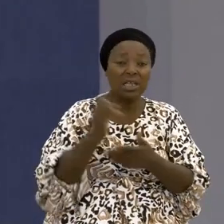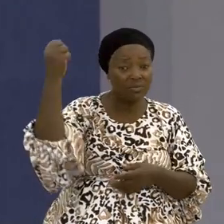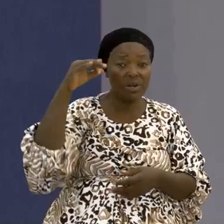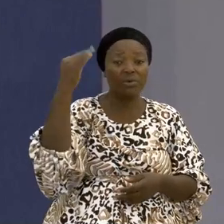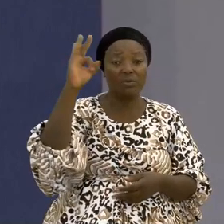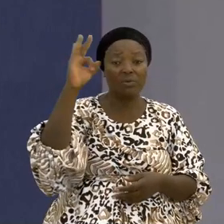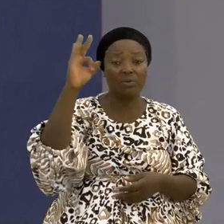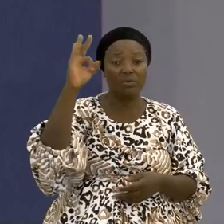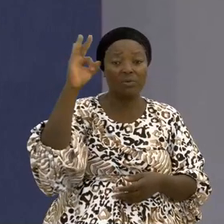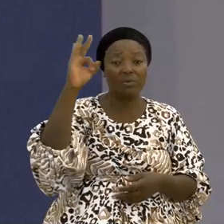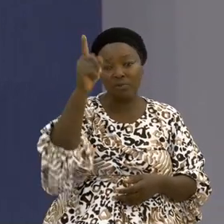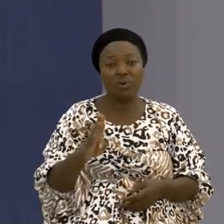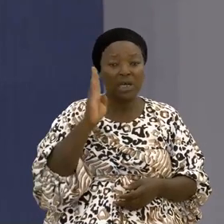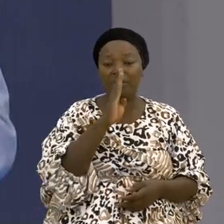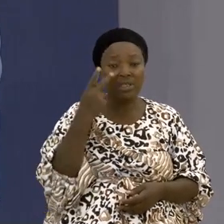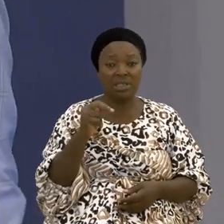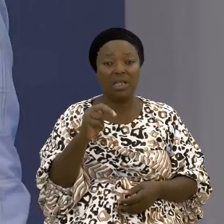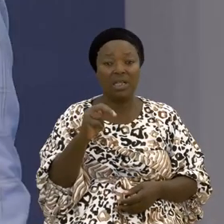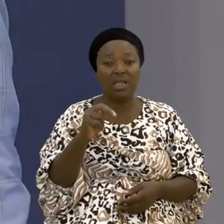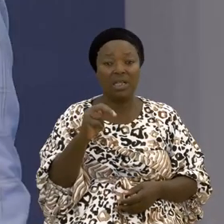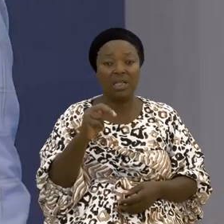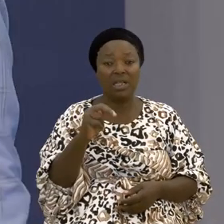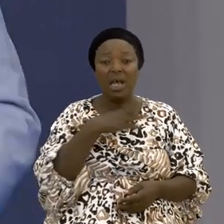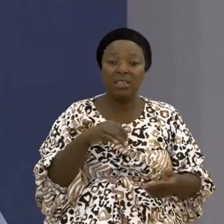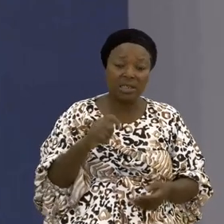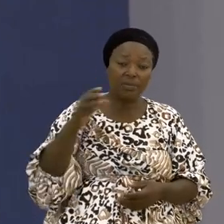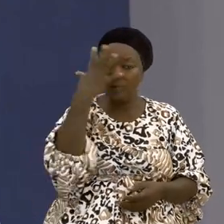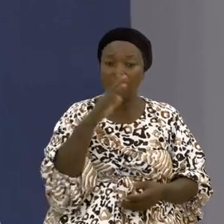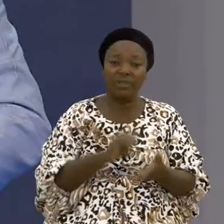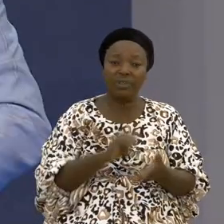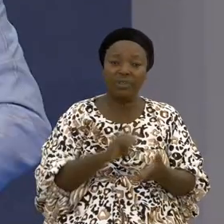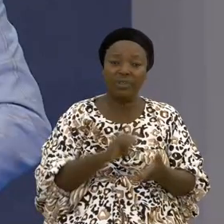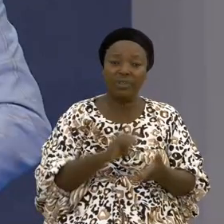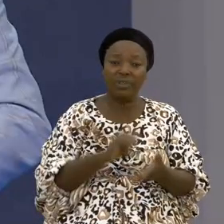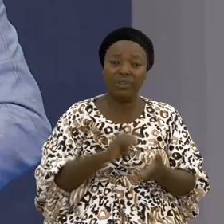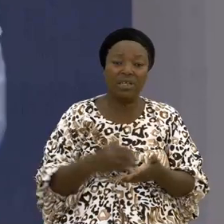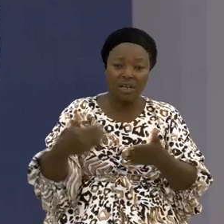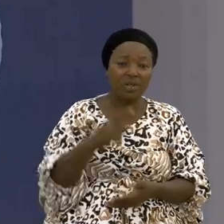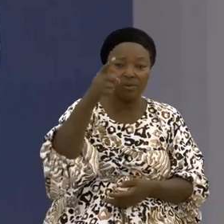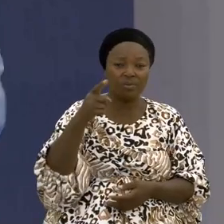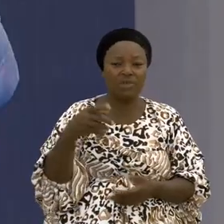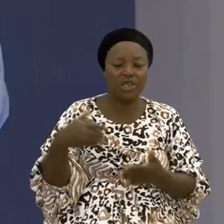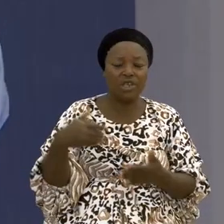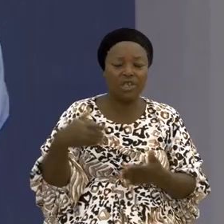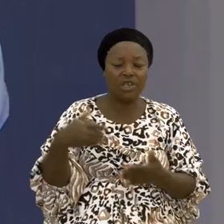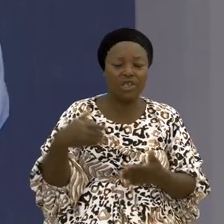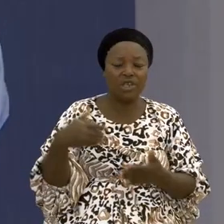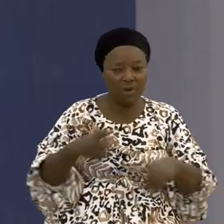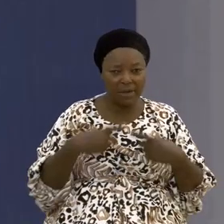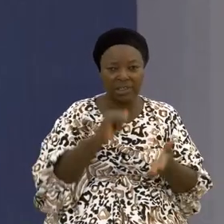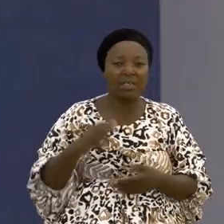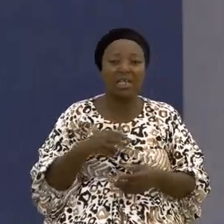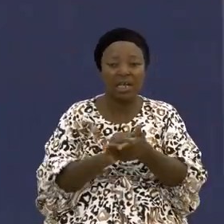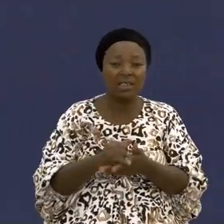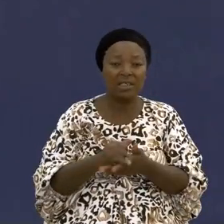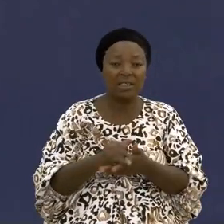The beauty of the new life is that that new life can be evident before people. The